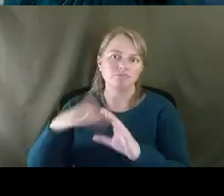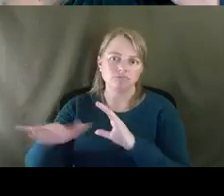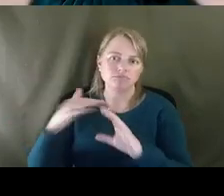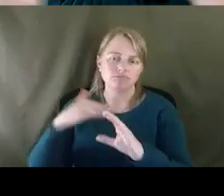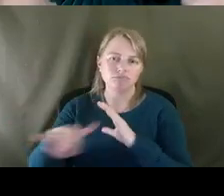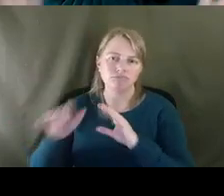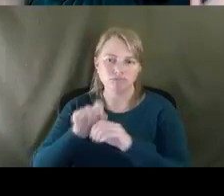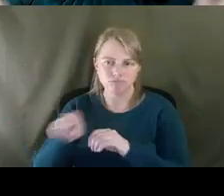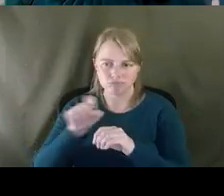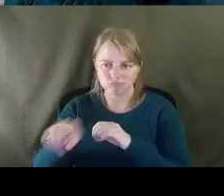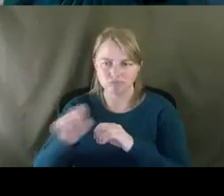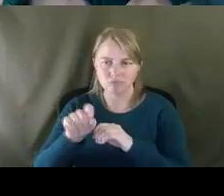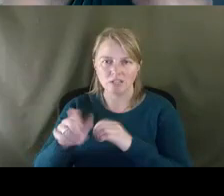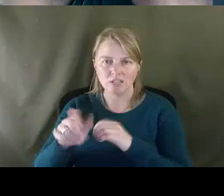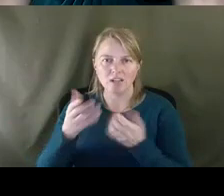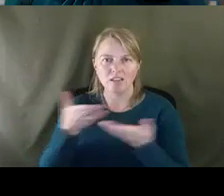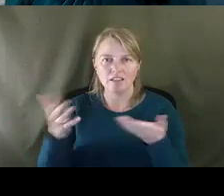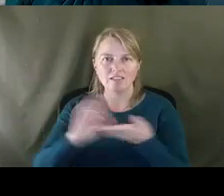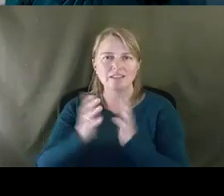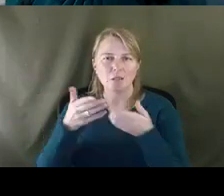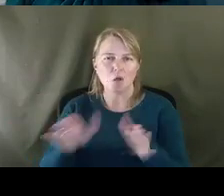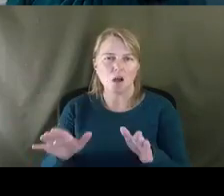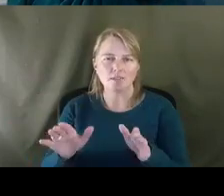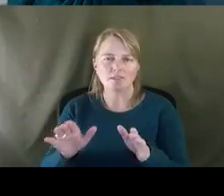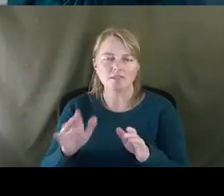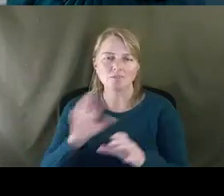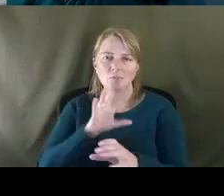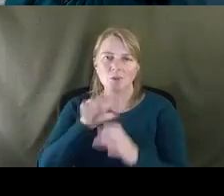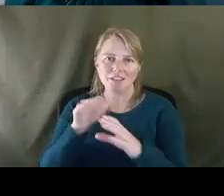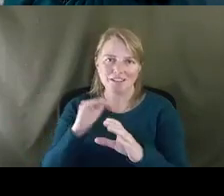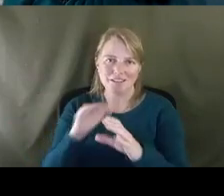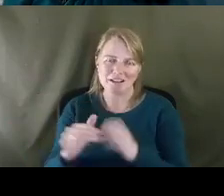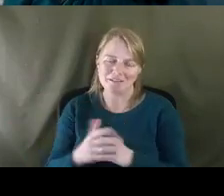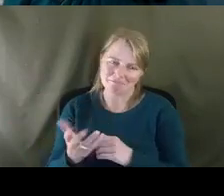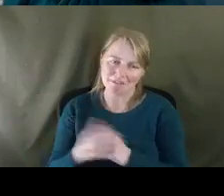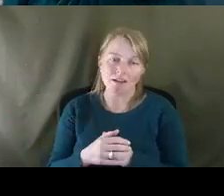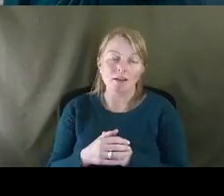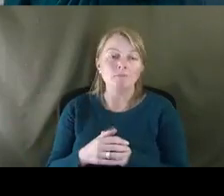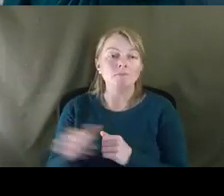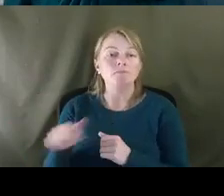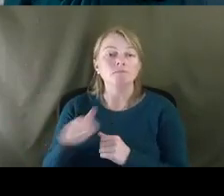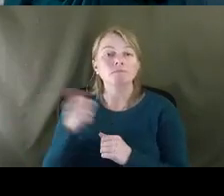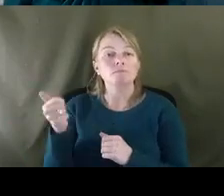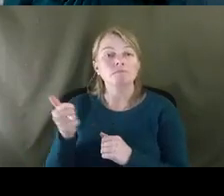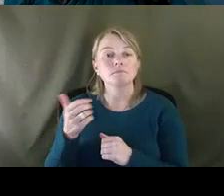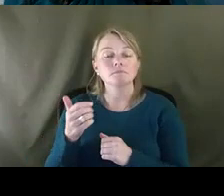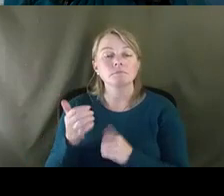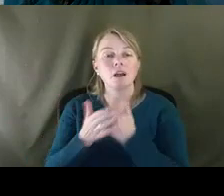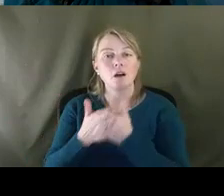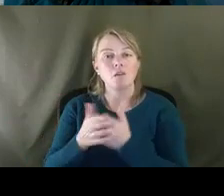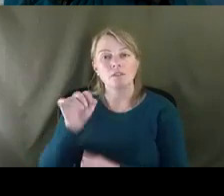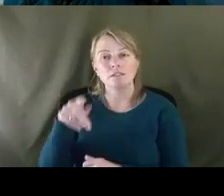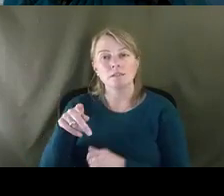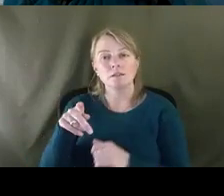all know how things get lost in the sea of email boxes. Another helpful tip is to be prepared